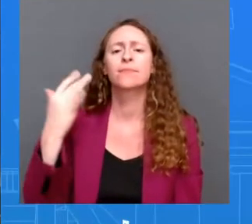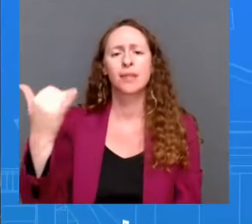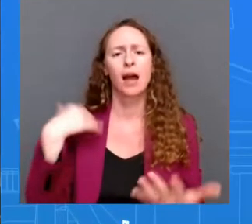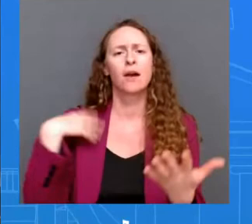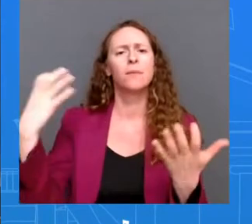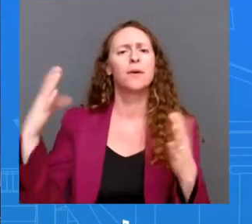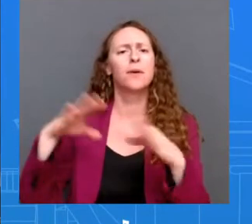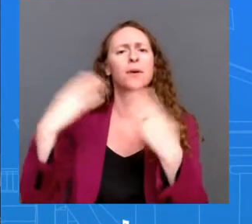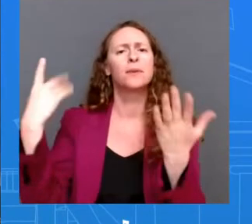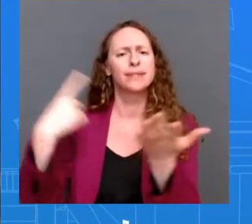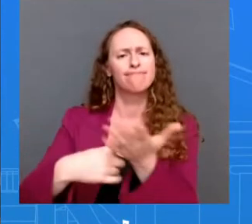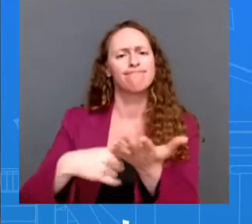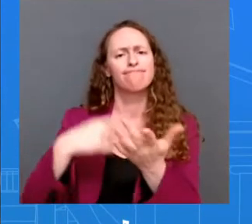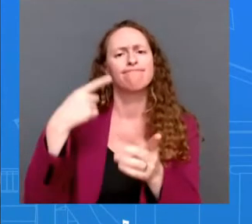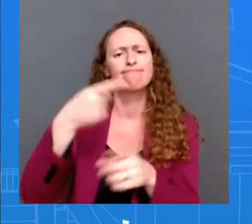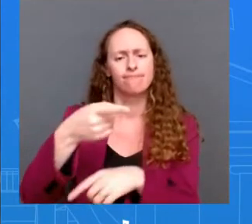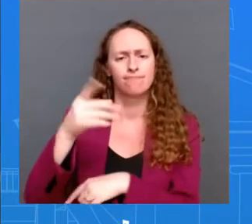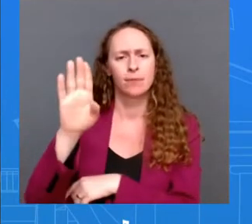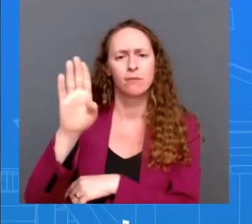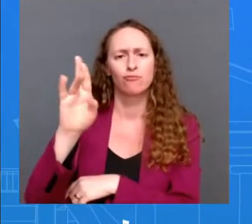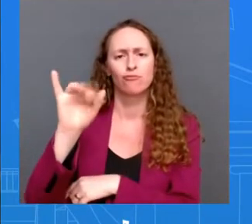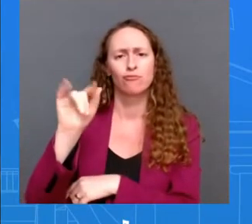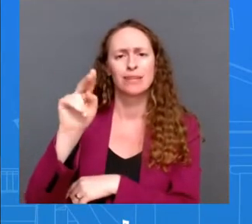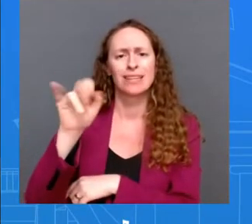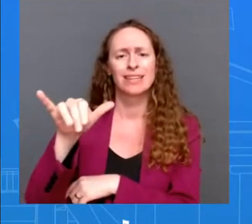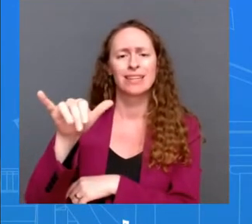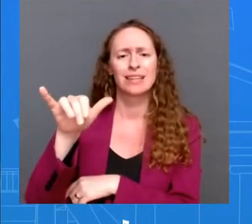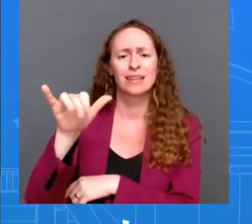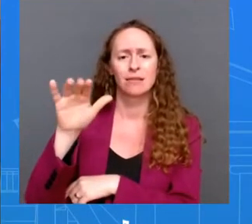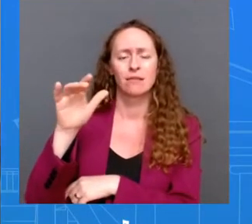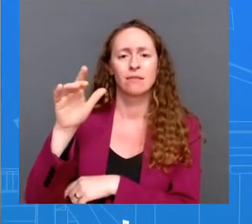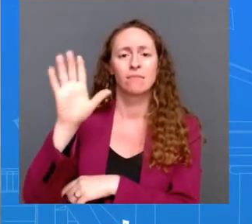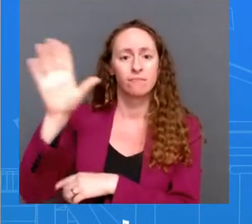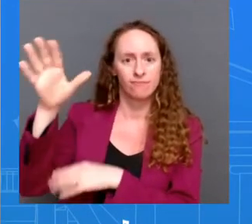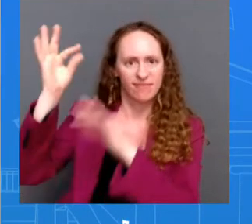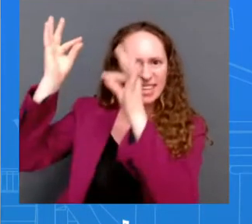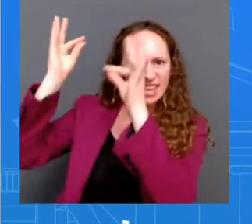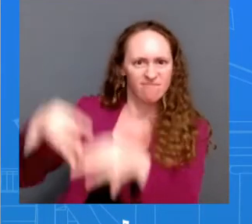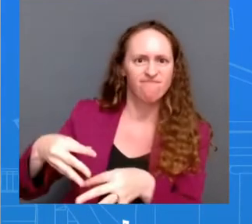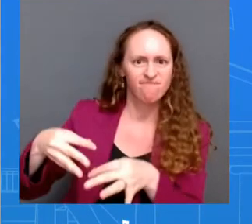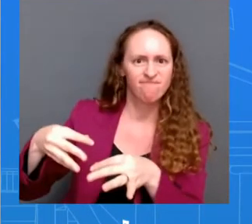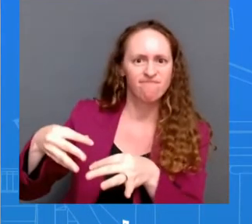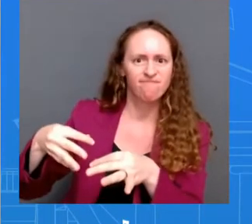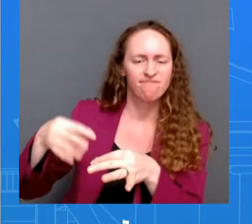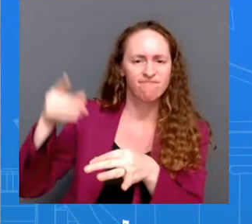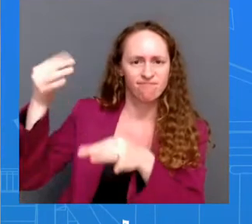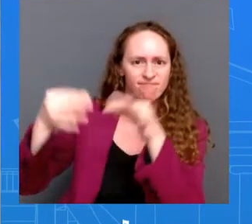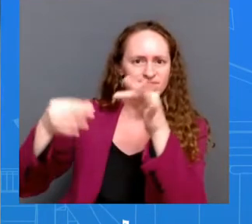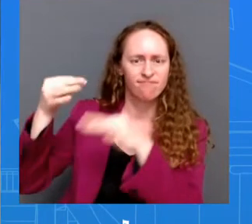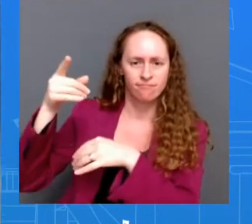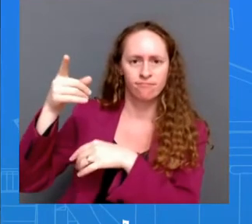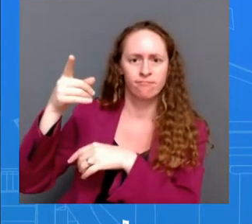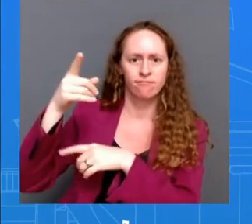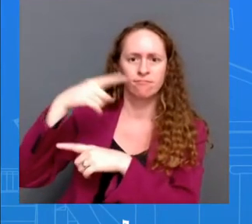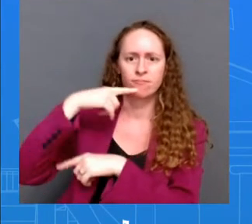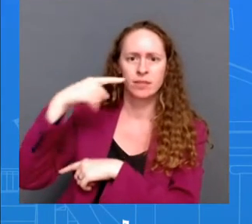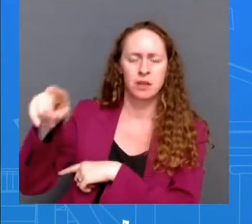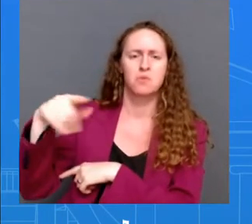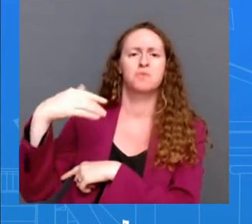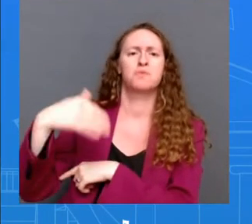sentencing is a reminder of what the world already knew. Russia is wrongfully detaining